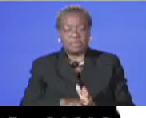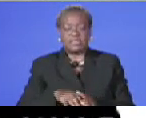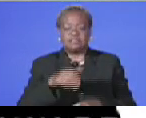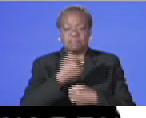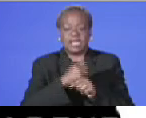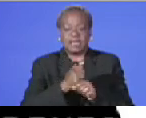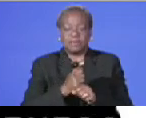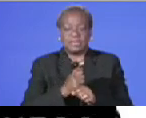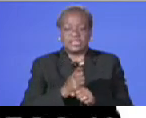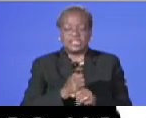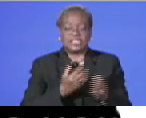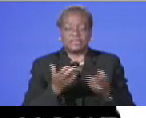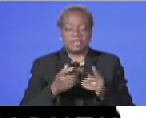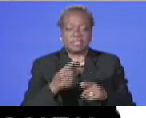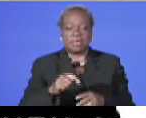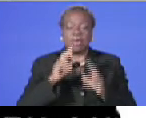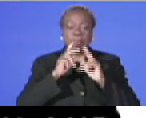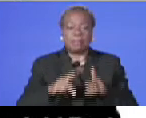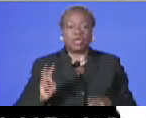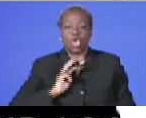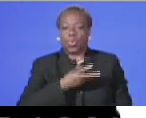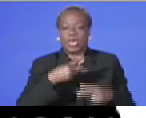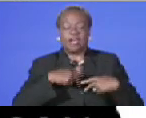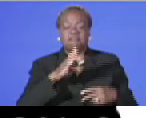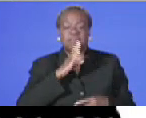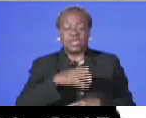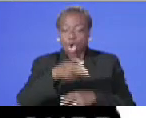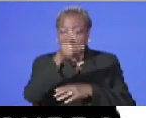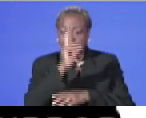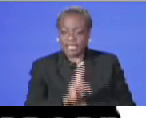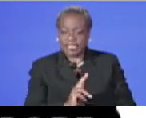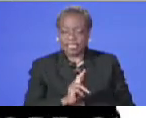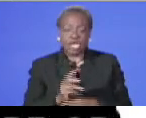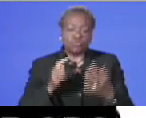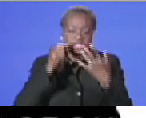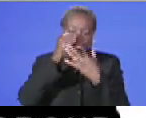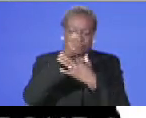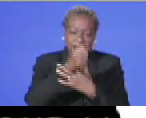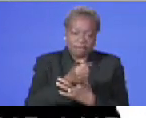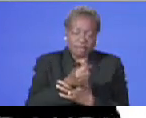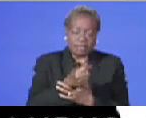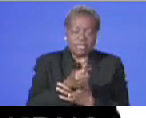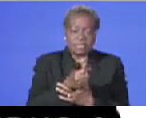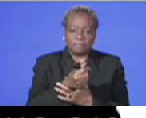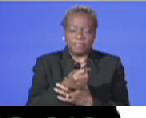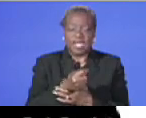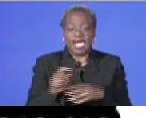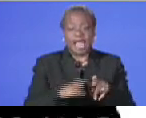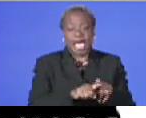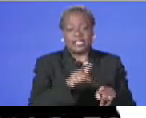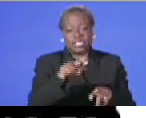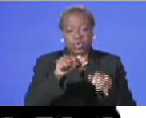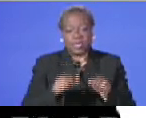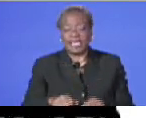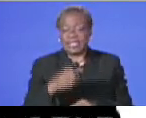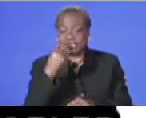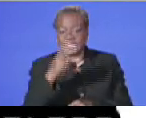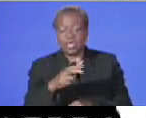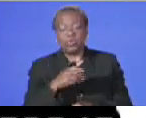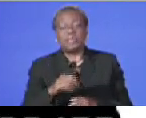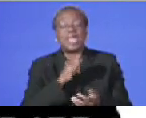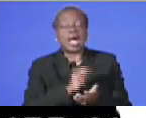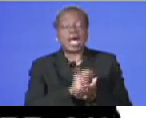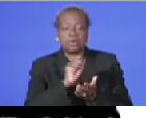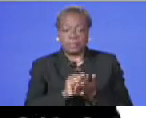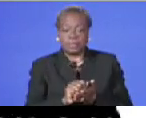Bahamian public. We have been honest, we have been transparent, we have been sincere. And as you can see, we have also been accountable.